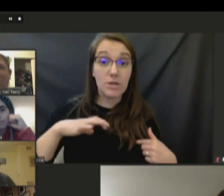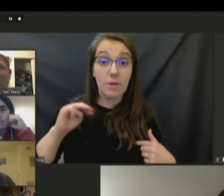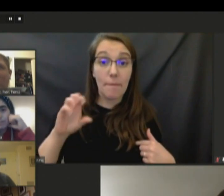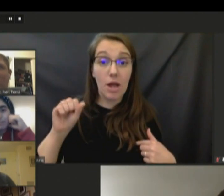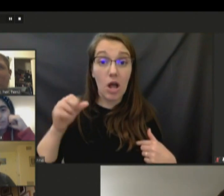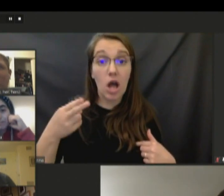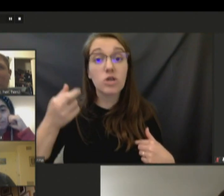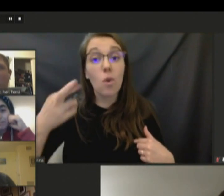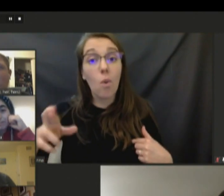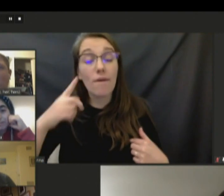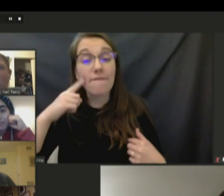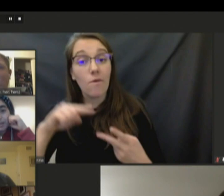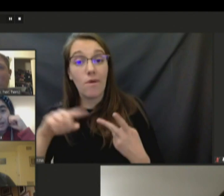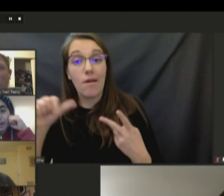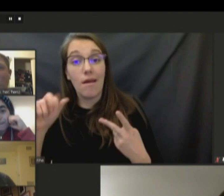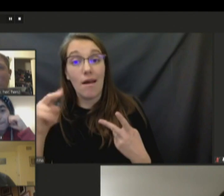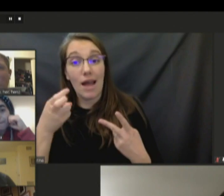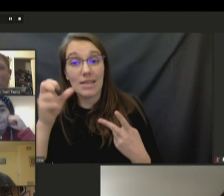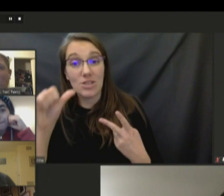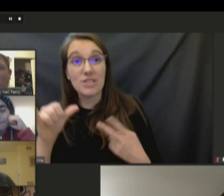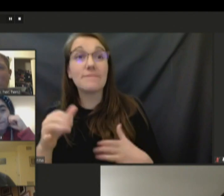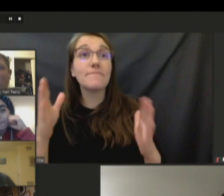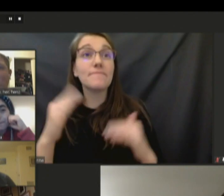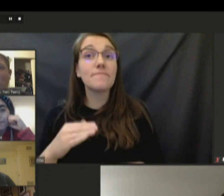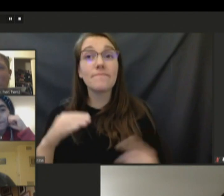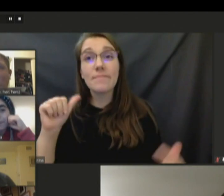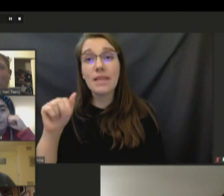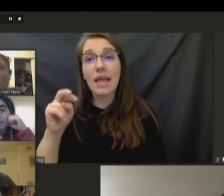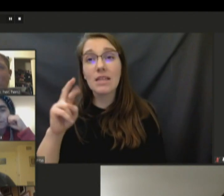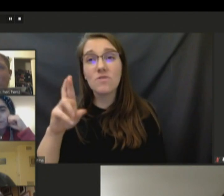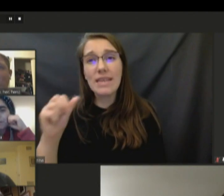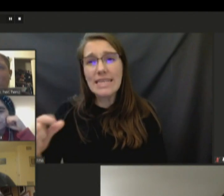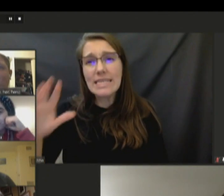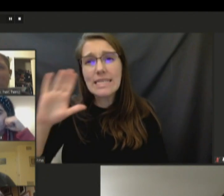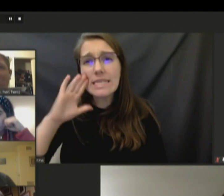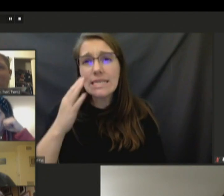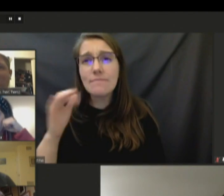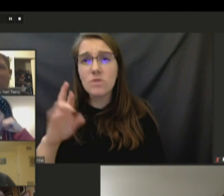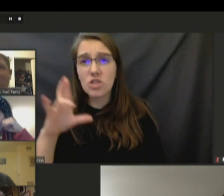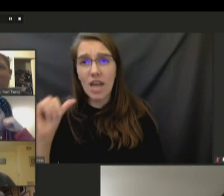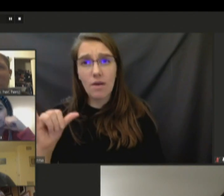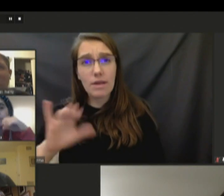This is Andrew with the commission. Olivia, it looks like Jerry mentioned in the chat that he has questions.